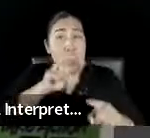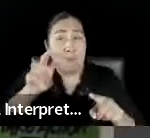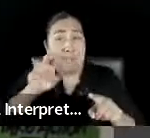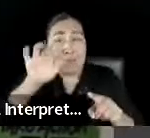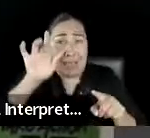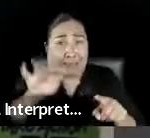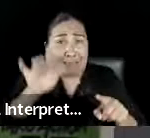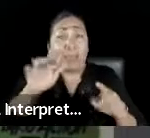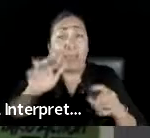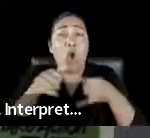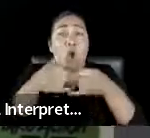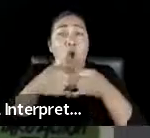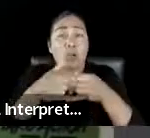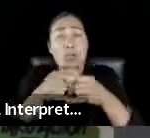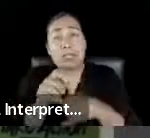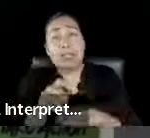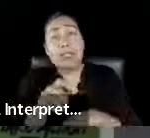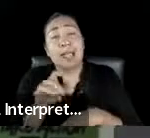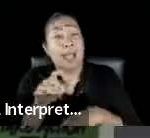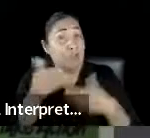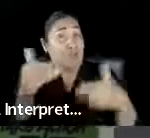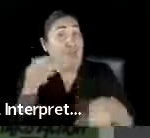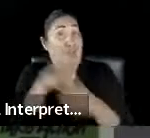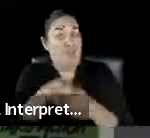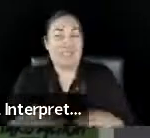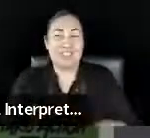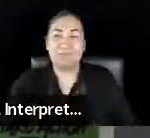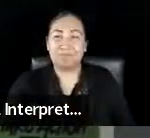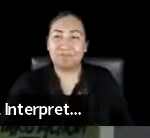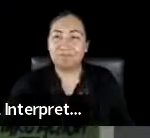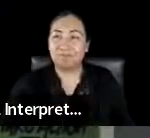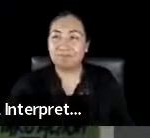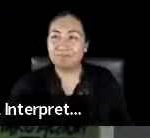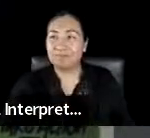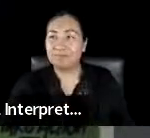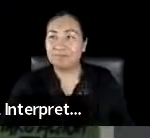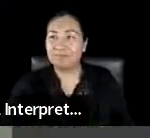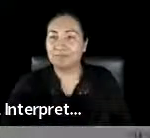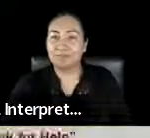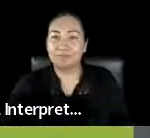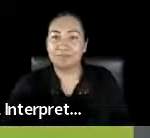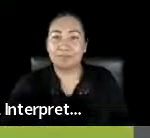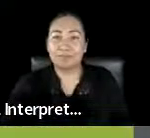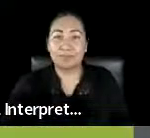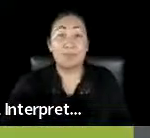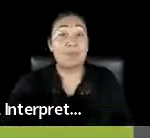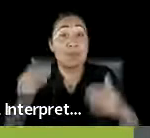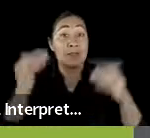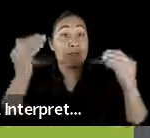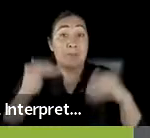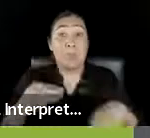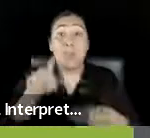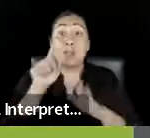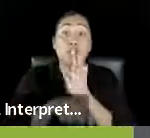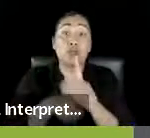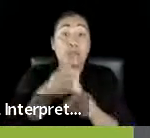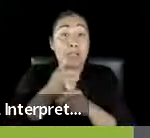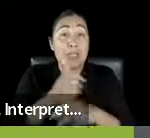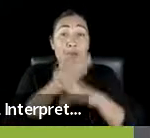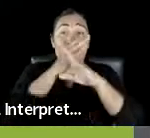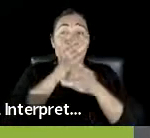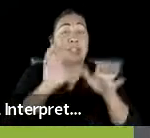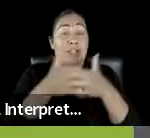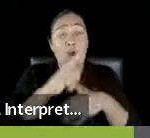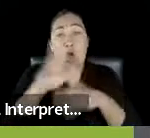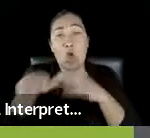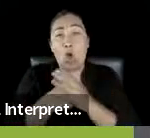on that awards tab, and get in on the action. So we're going to go ahead and jump right into our suicide prevention category, and all of the statewide finalists are